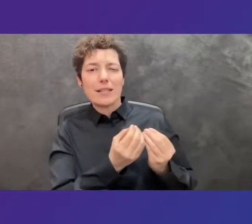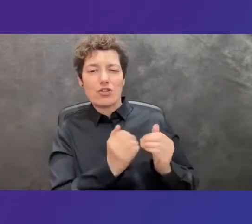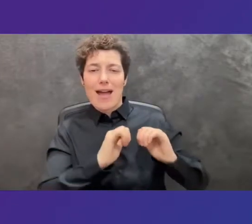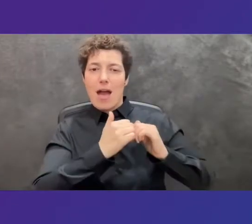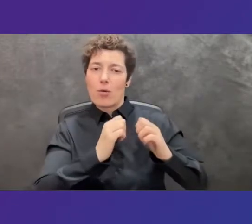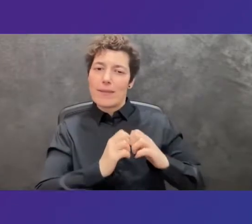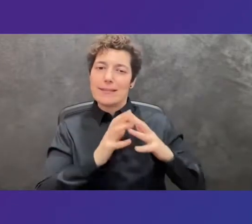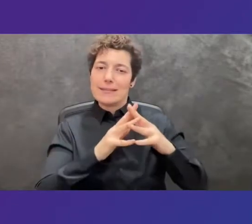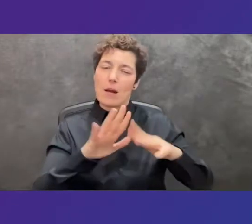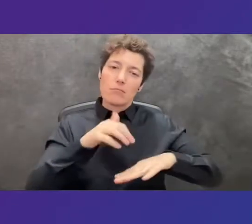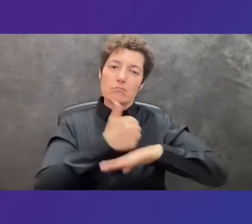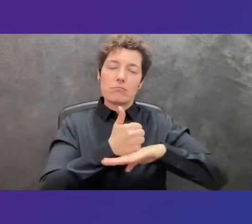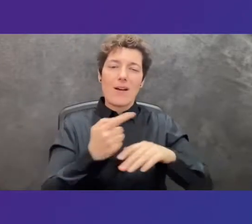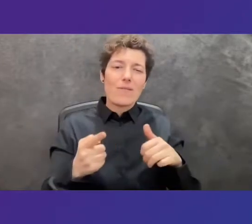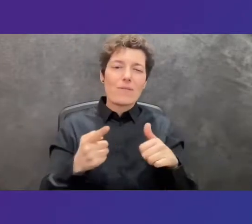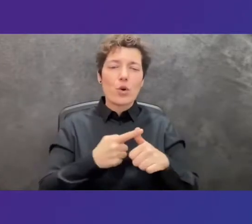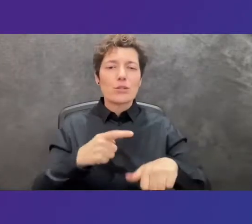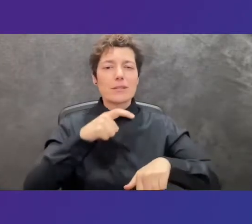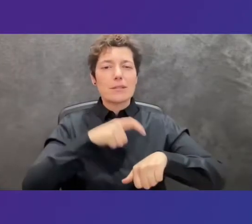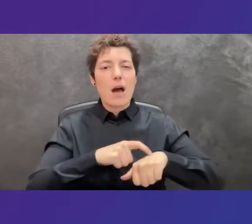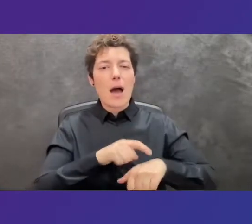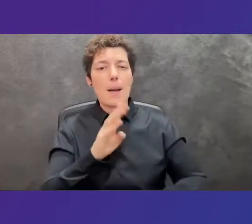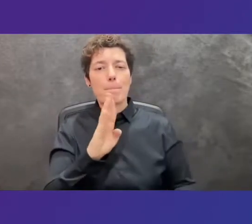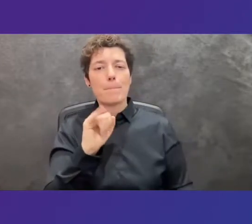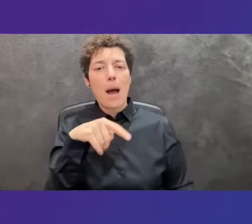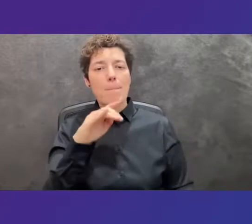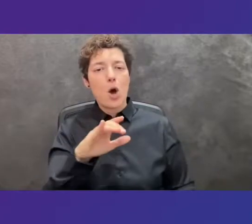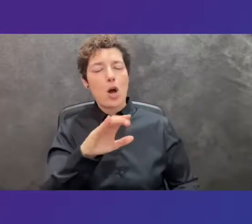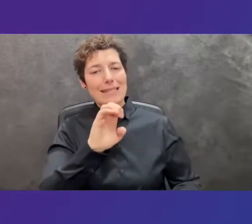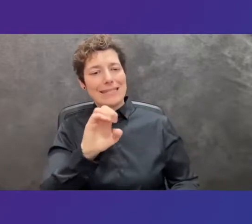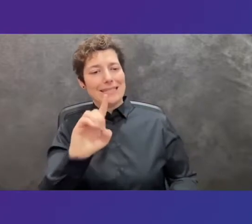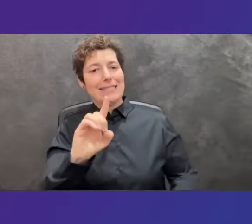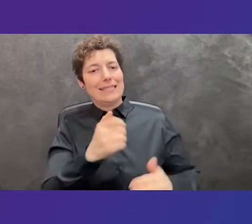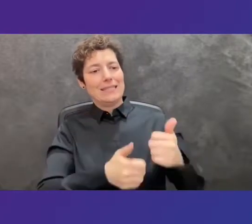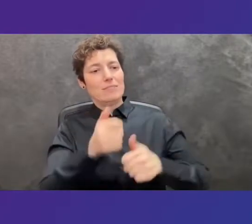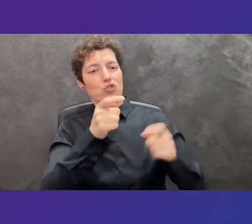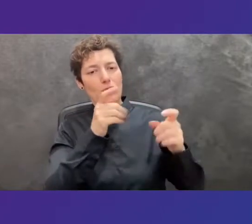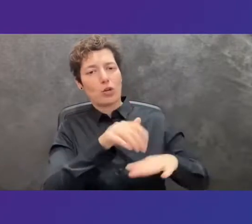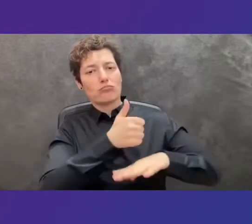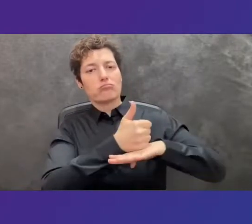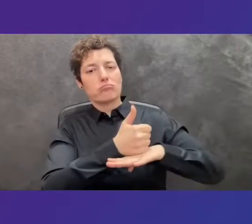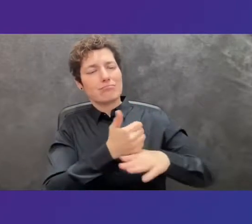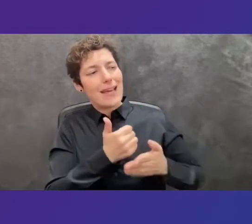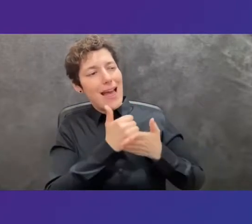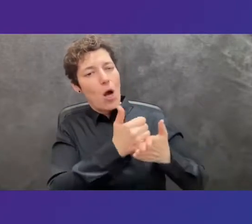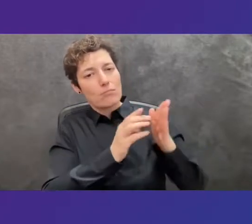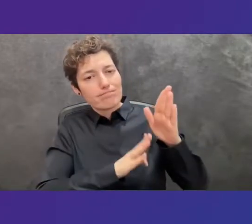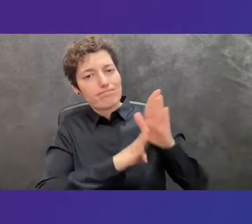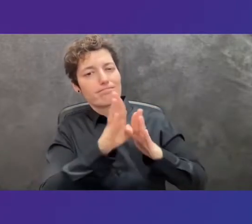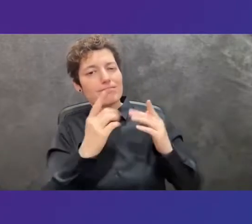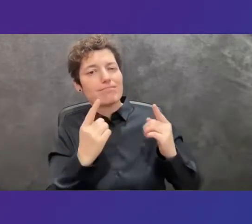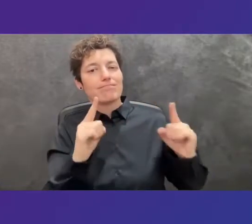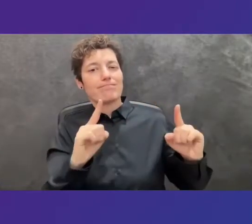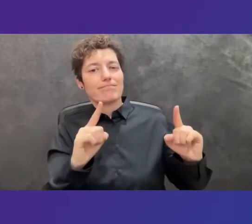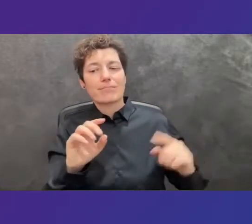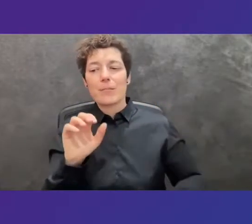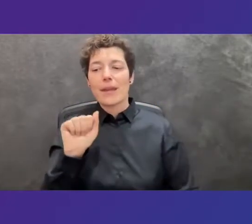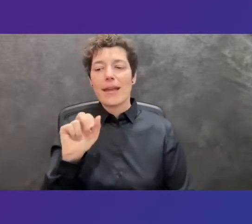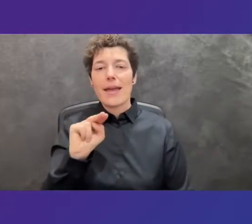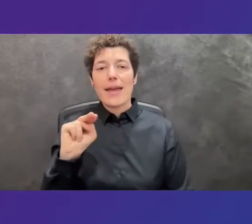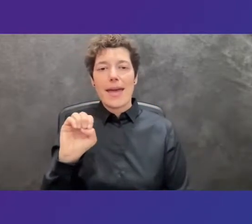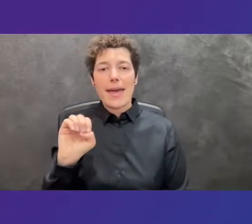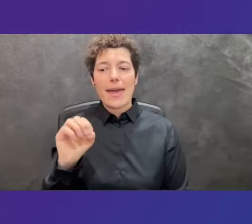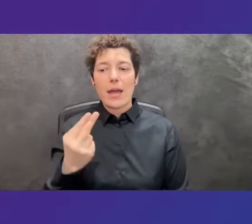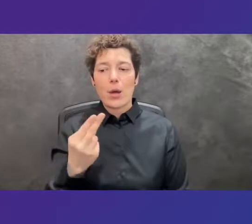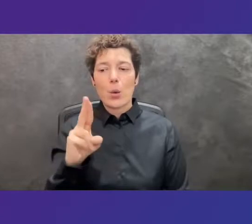first-time BIPOC executive directors for success? Anne Huang partners with Dance NYC to curate